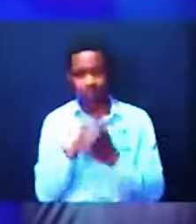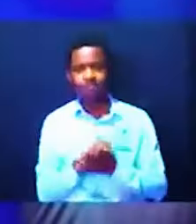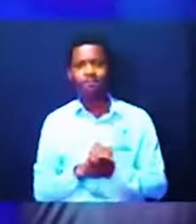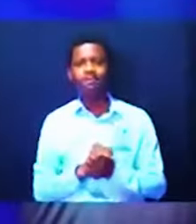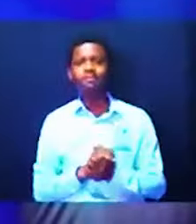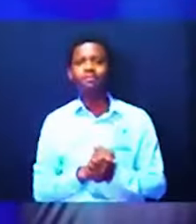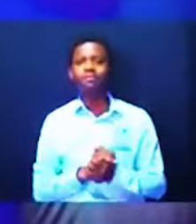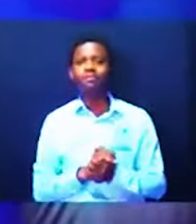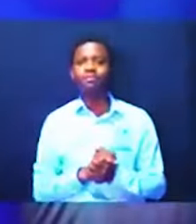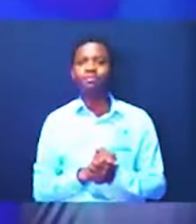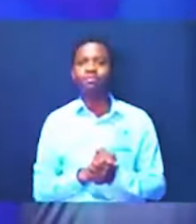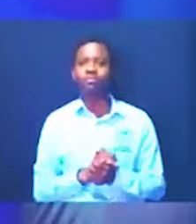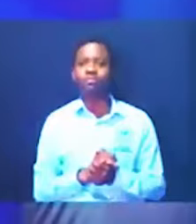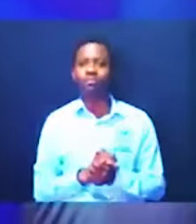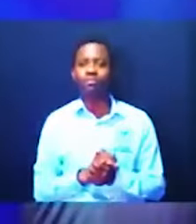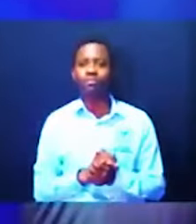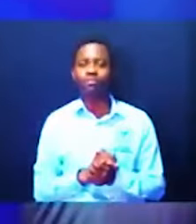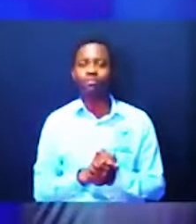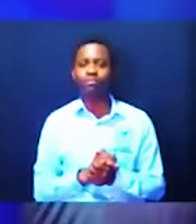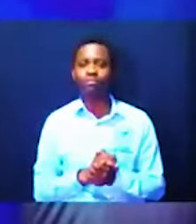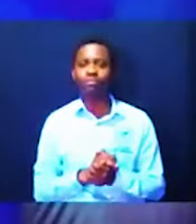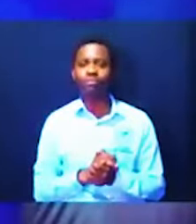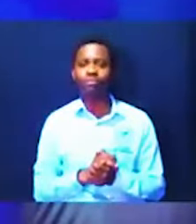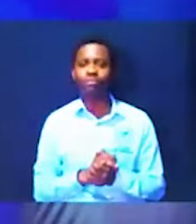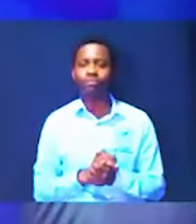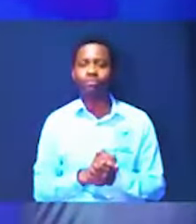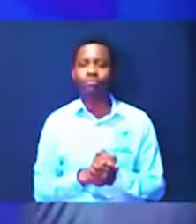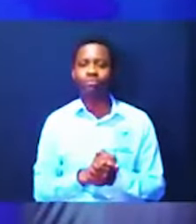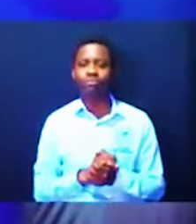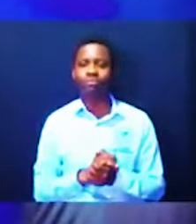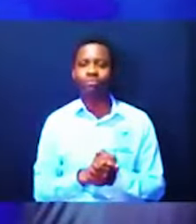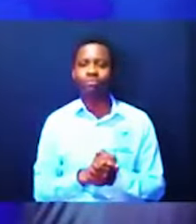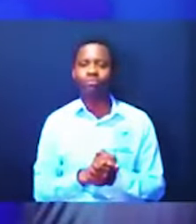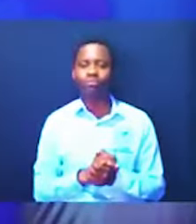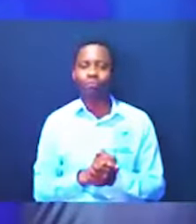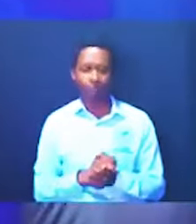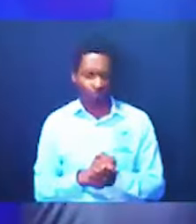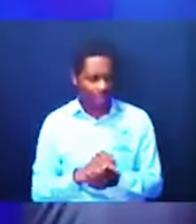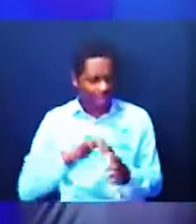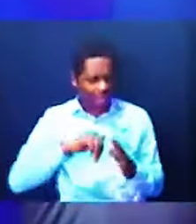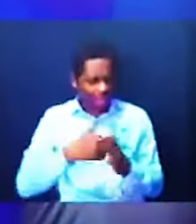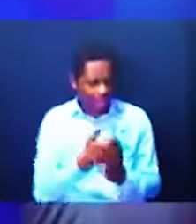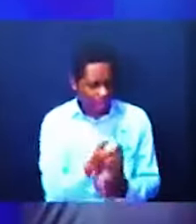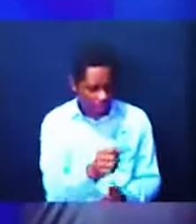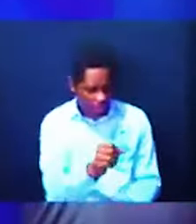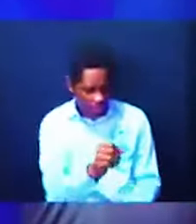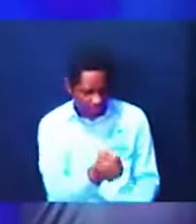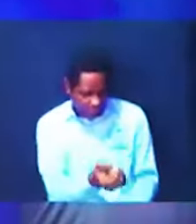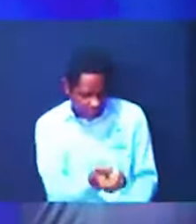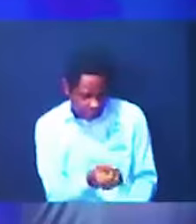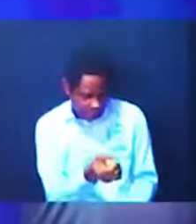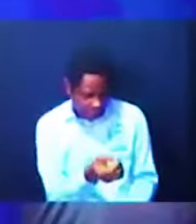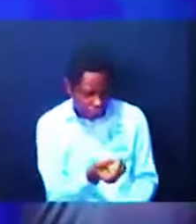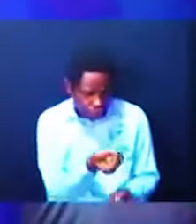hey, it is wonderful the way seeds grow.